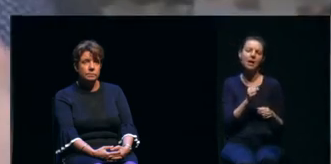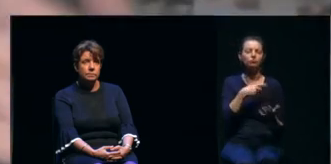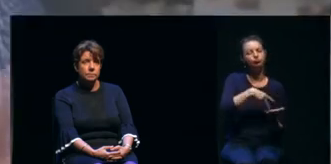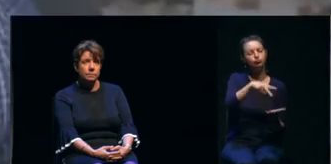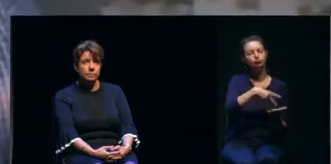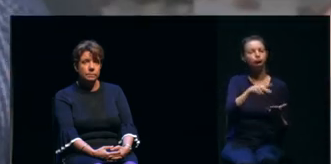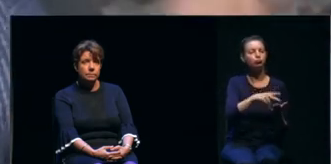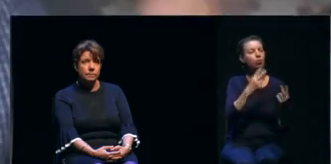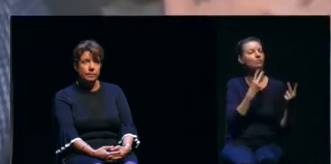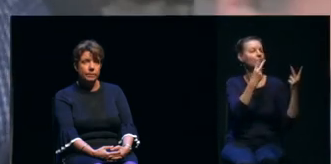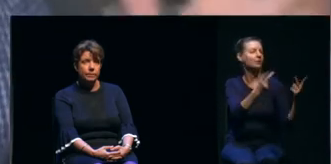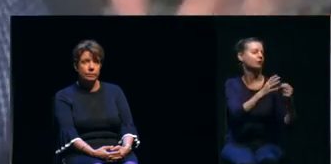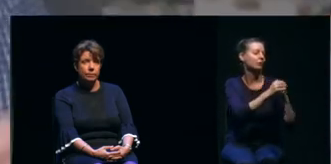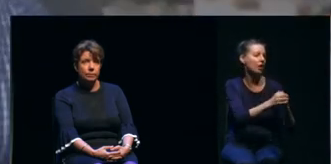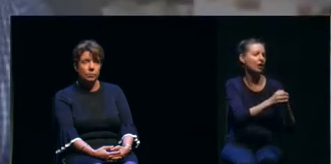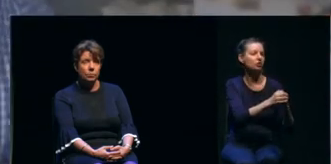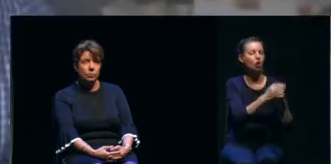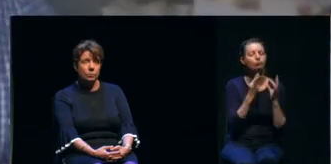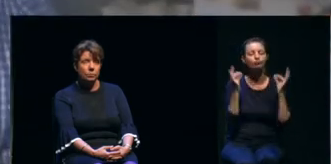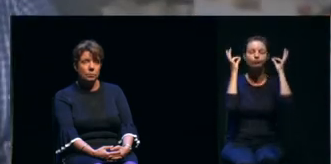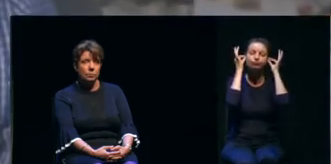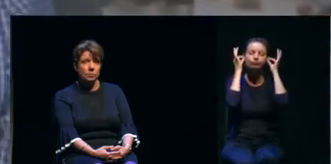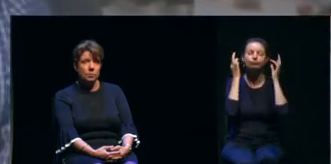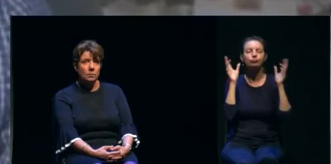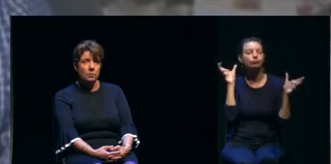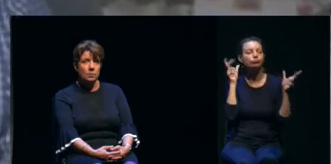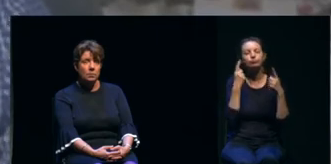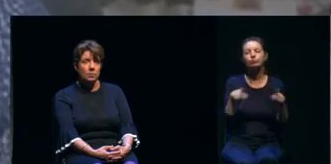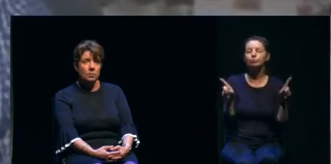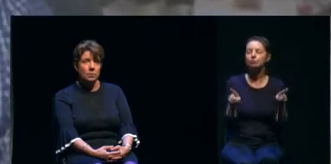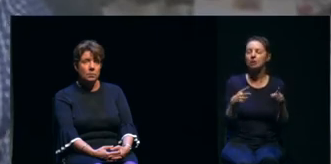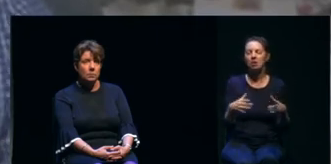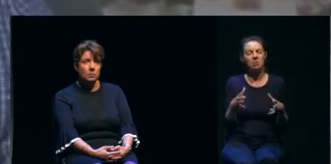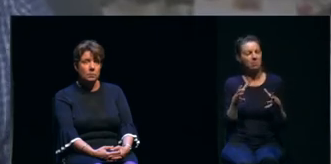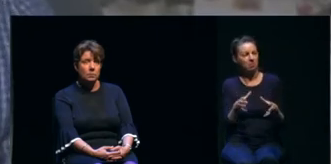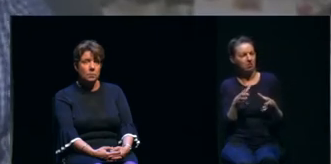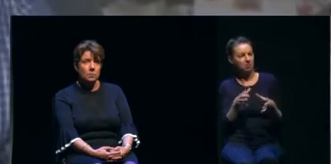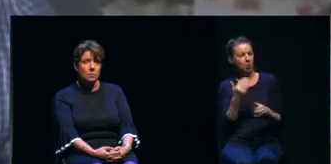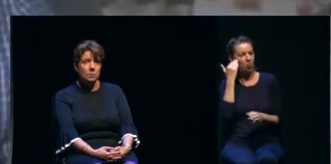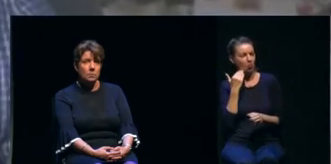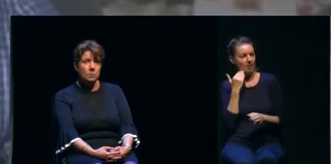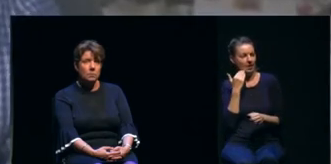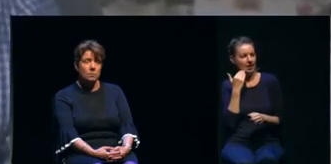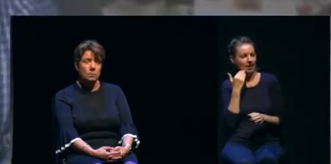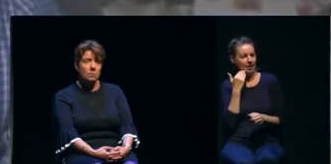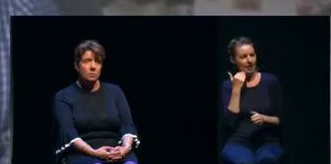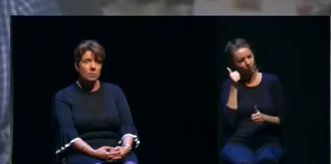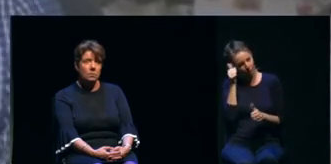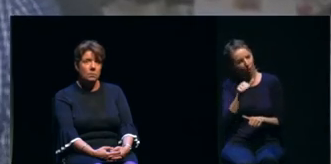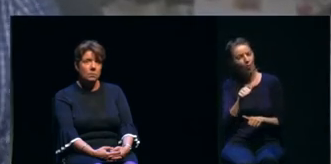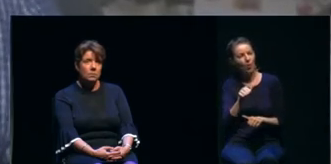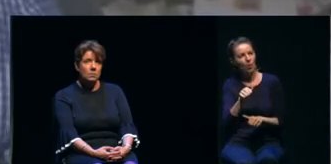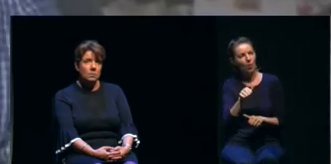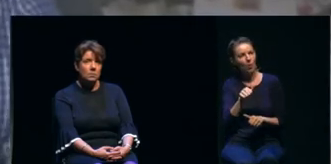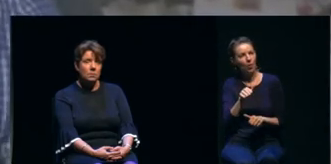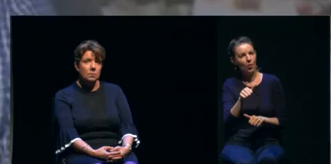over to friends' houses. There were people just like listening to music. It was sort of in the summer. And I just thought, how odd that is that women know this. You know, we